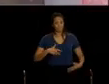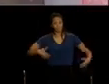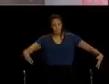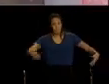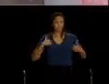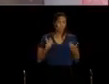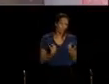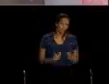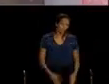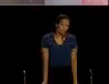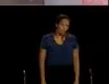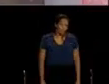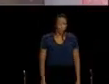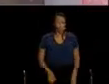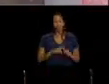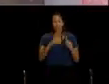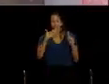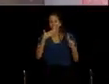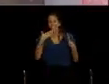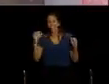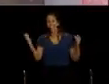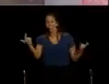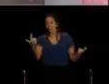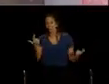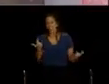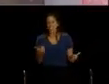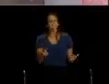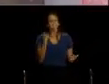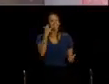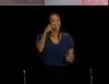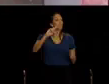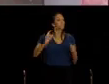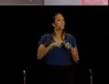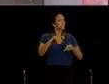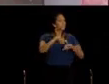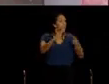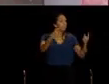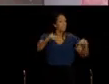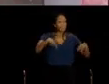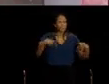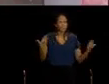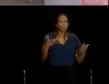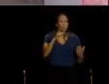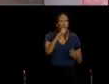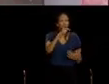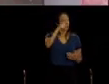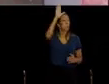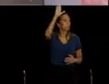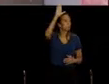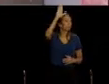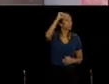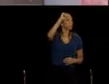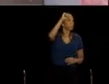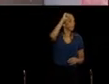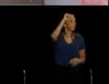But thank you all. If this is your first time, please raise your hand.